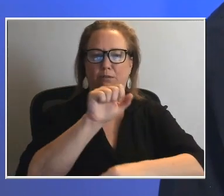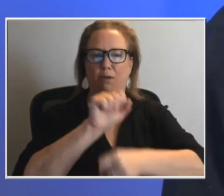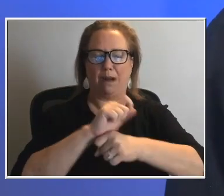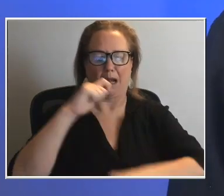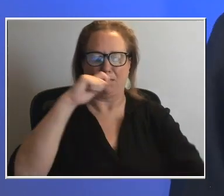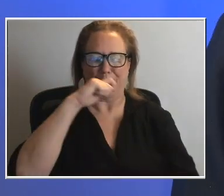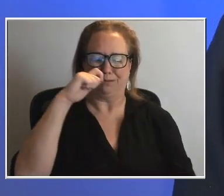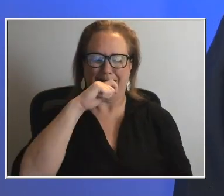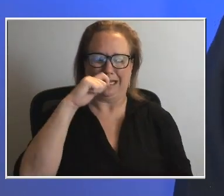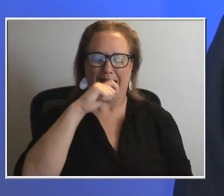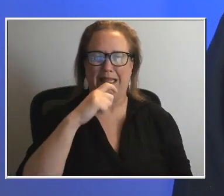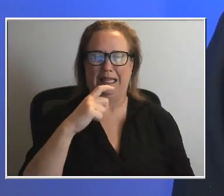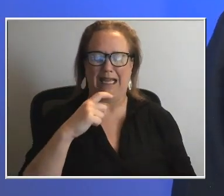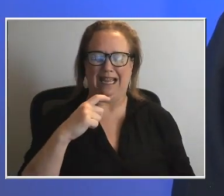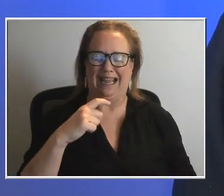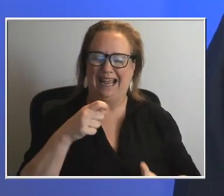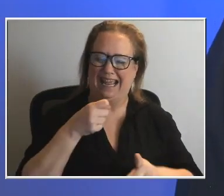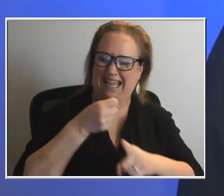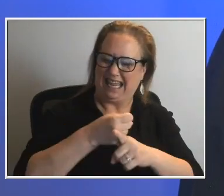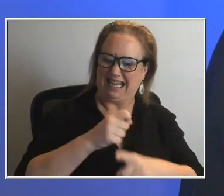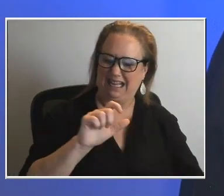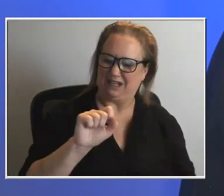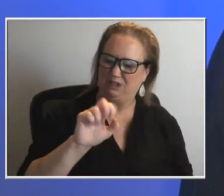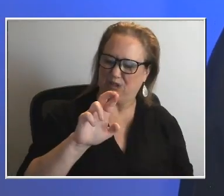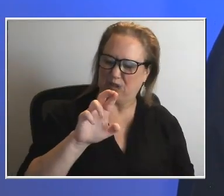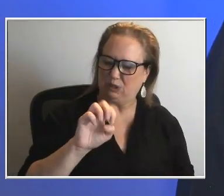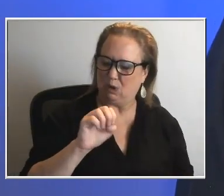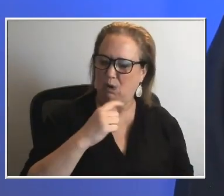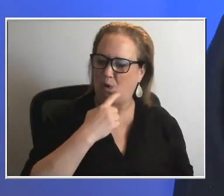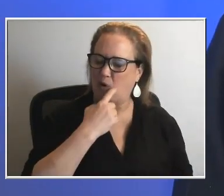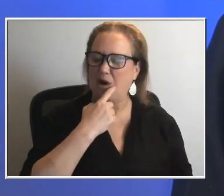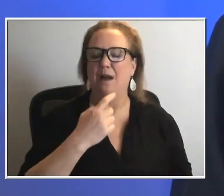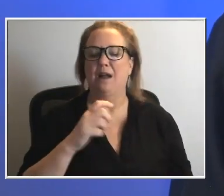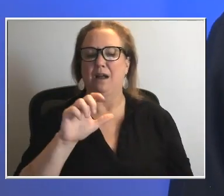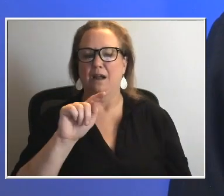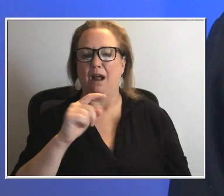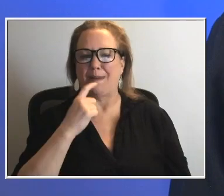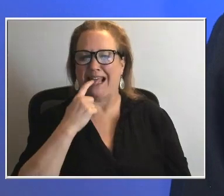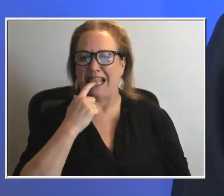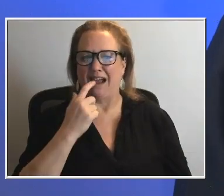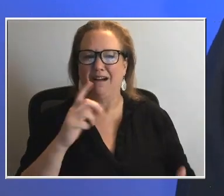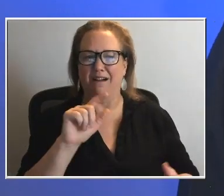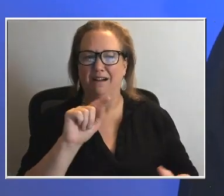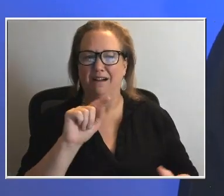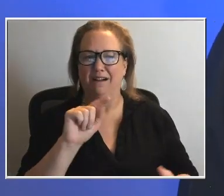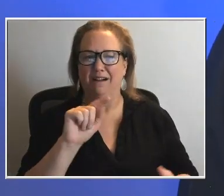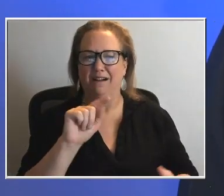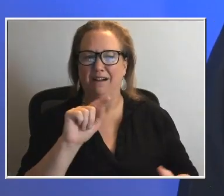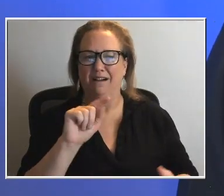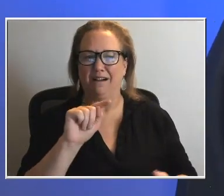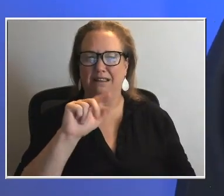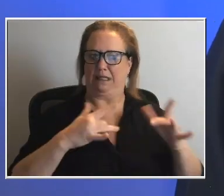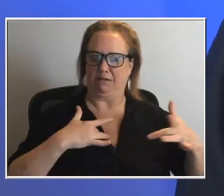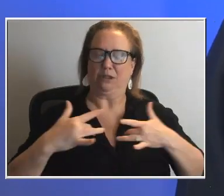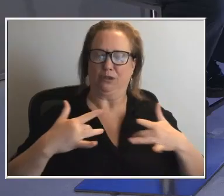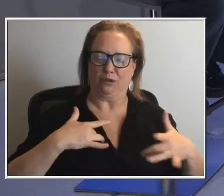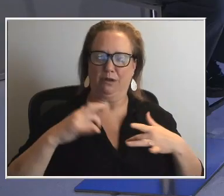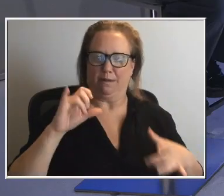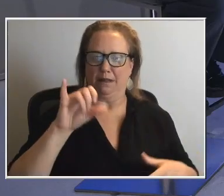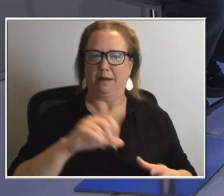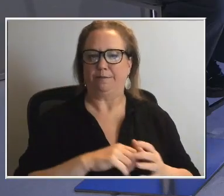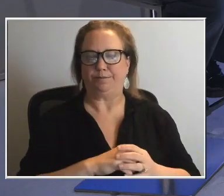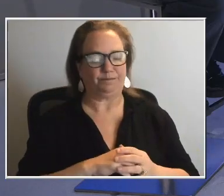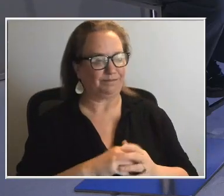I hit a sore in my tongue, and that, you know, obviously that's concerning. Any